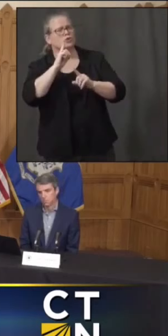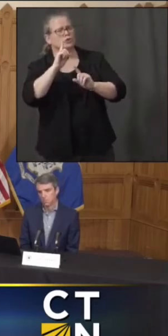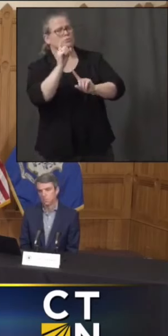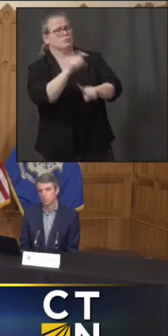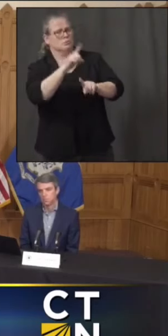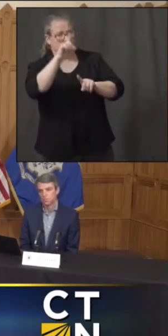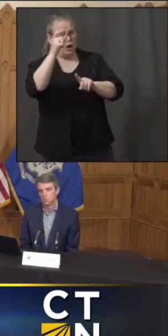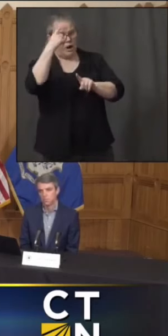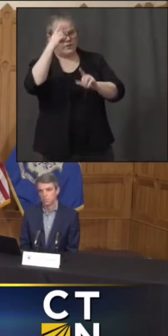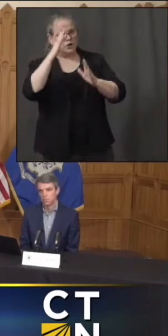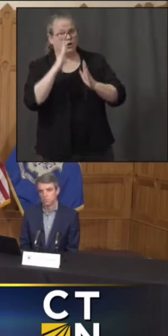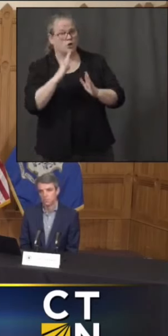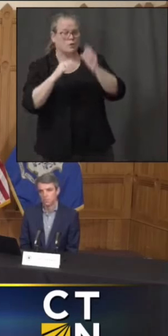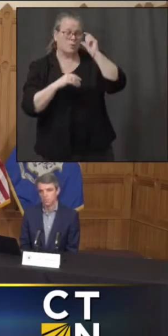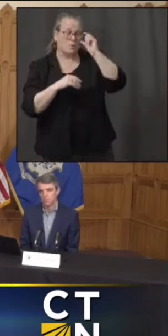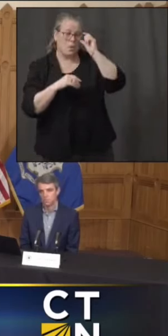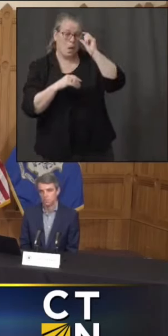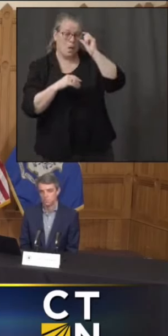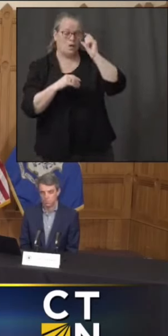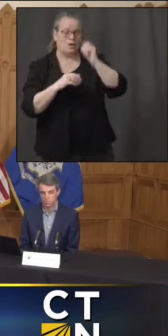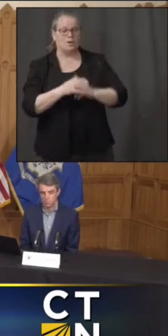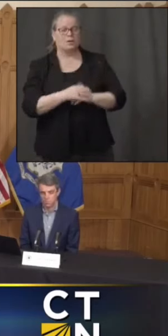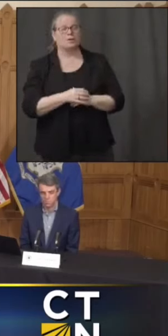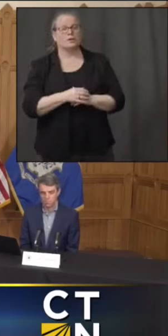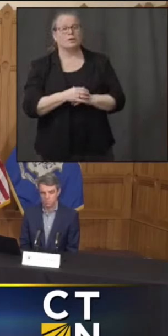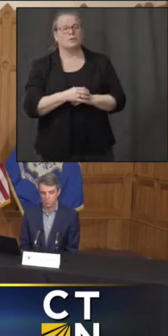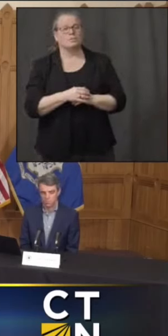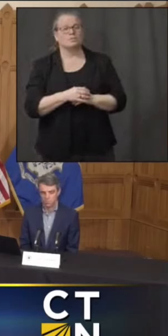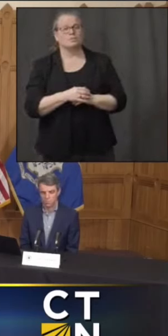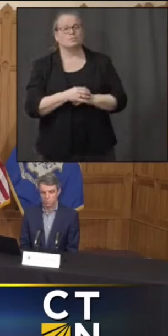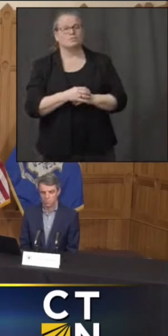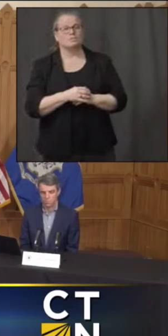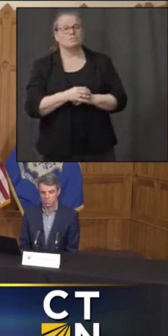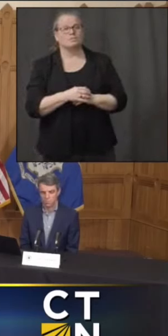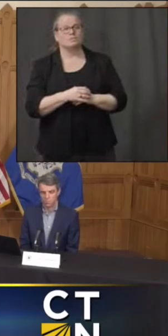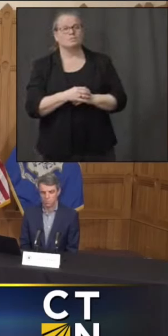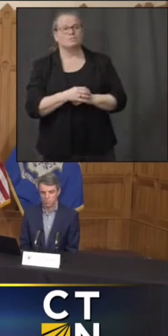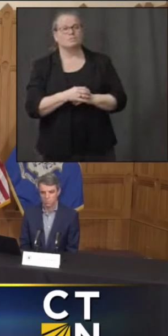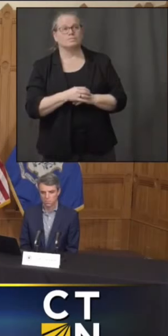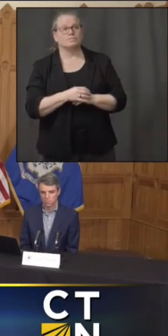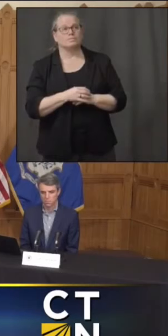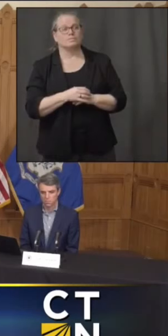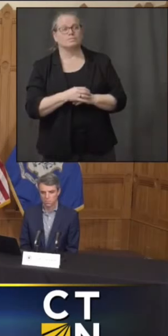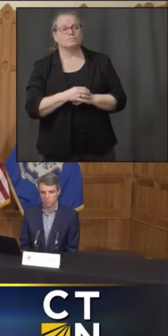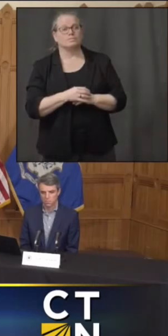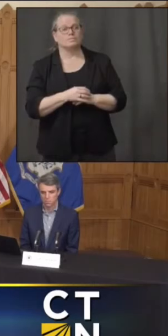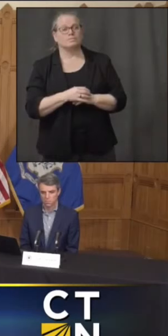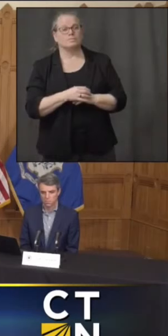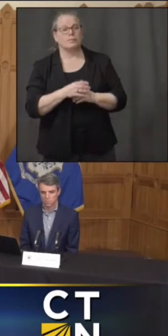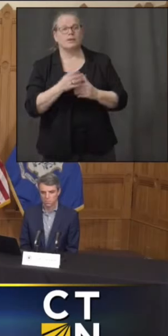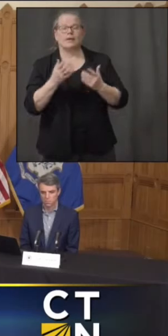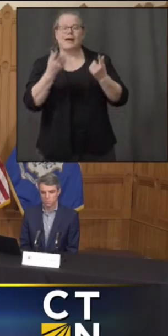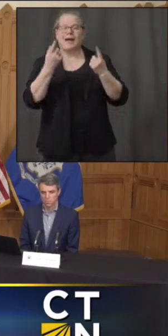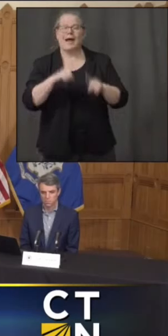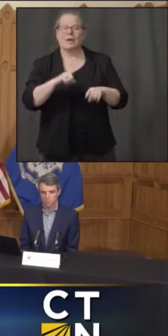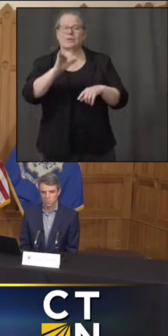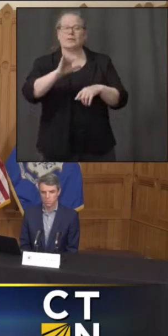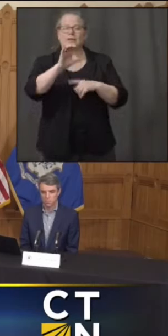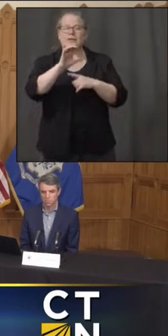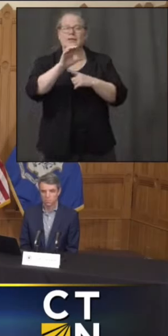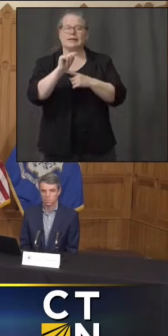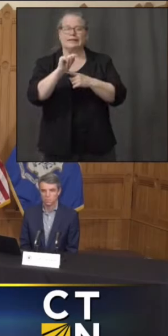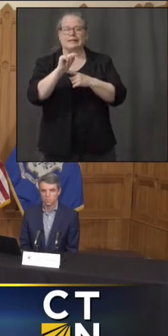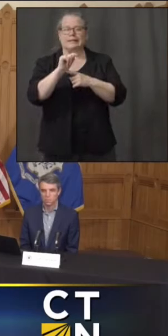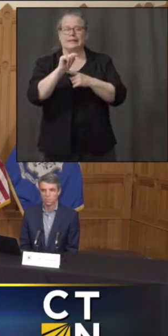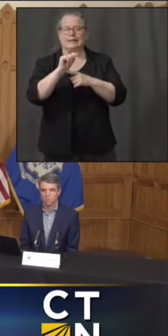more objections raised to the composition of this CT Reopen Advisory Board and